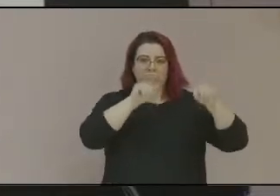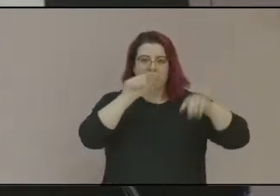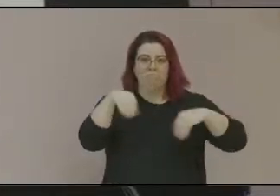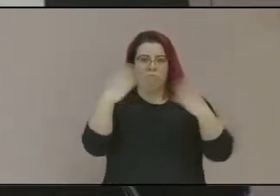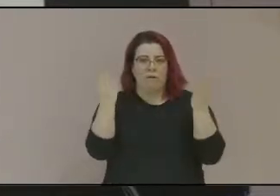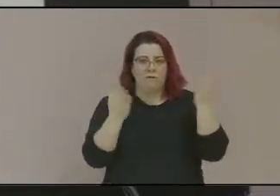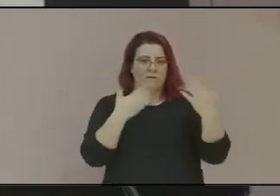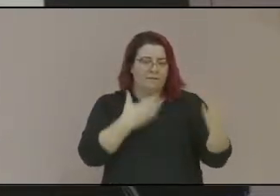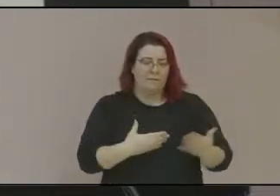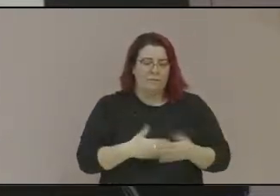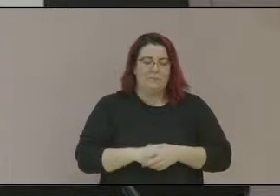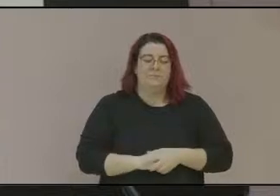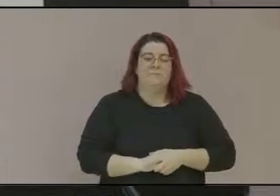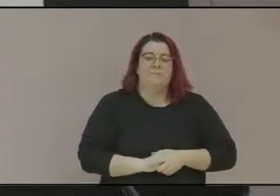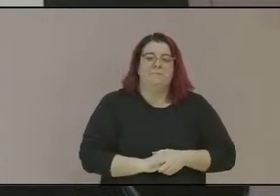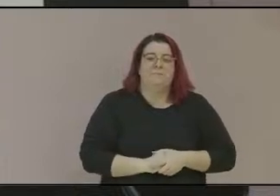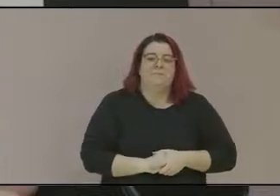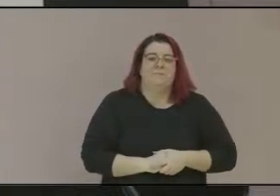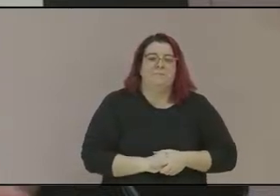you for that.